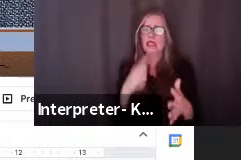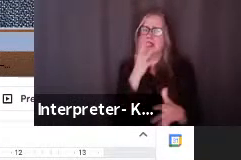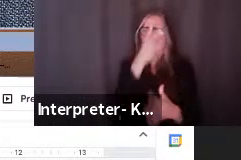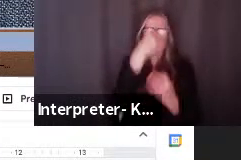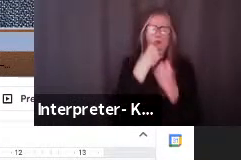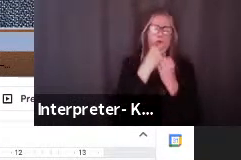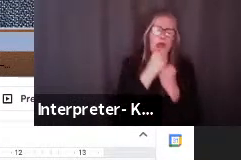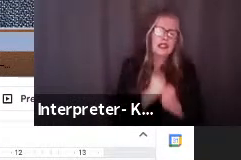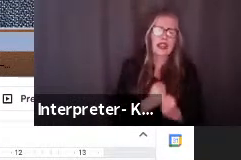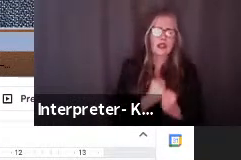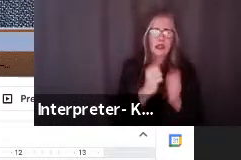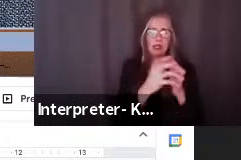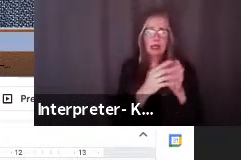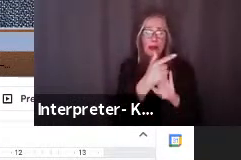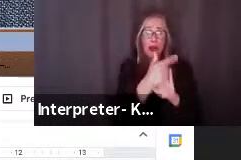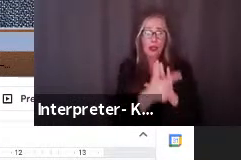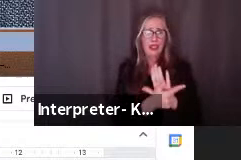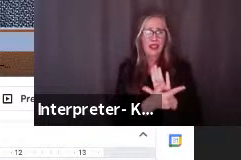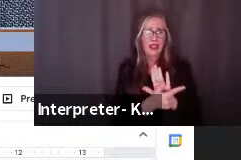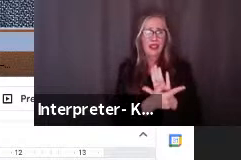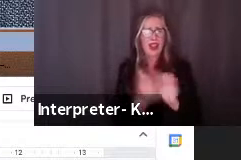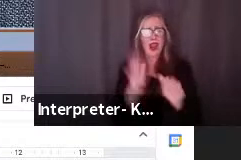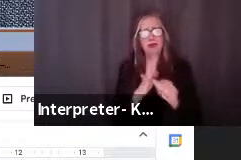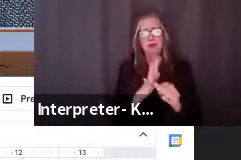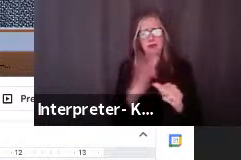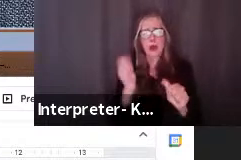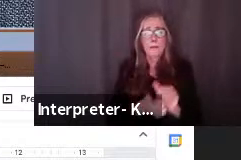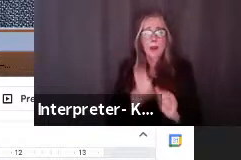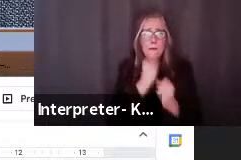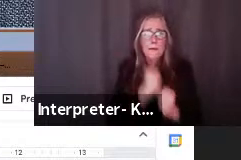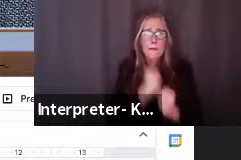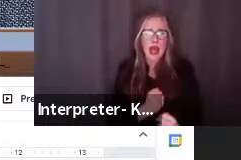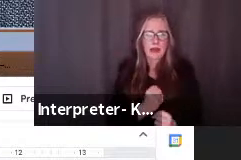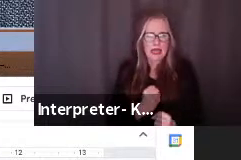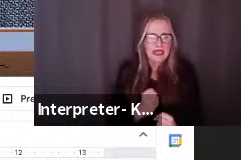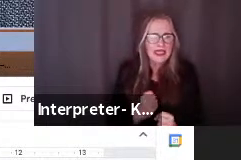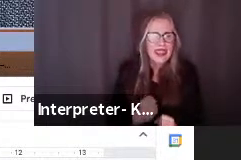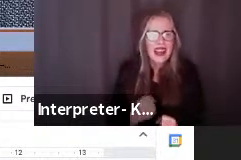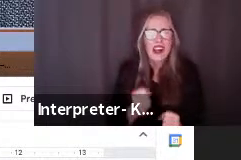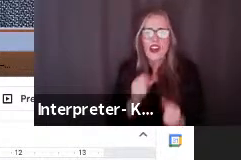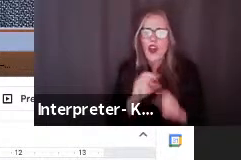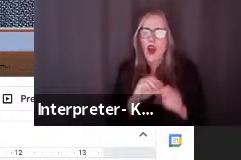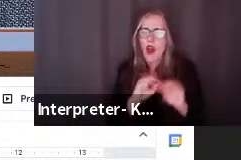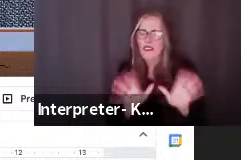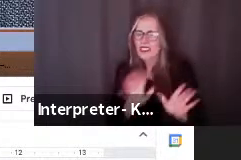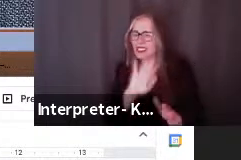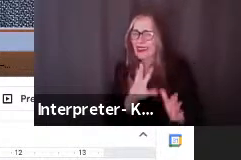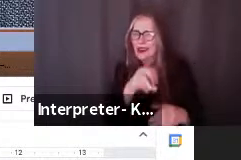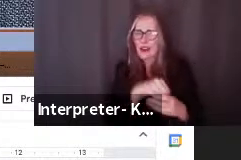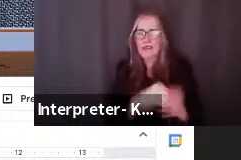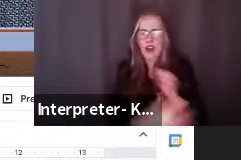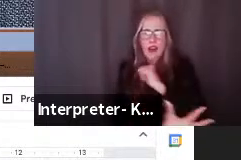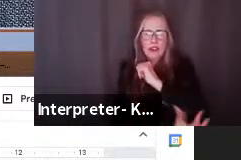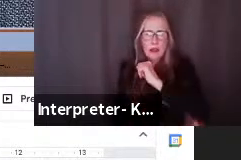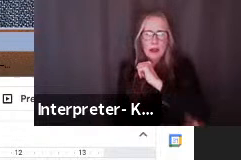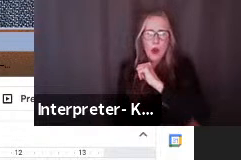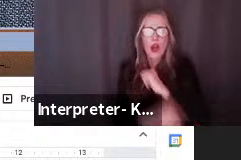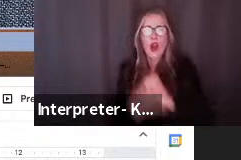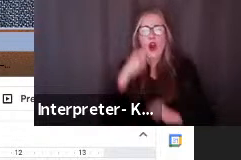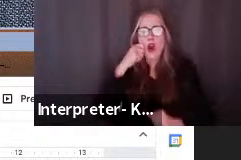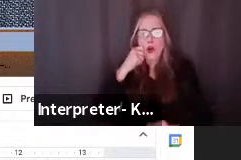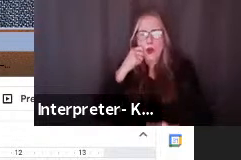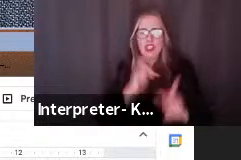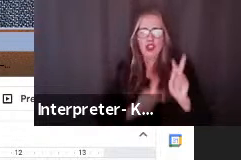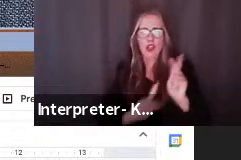american law i have a note here obviously poor and racialized parents never really counted there but this is the state party line um